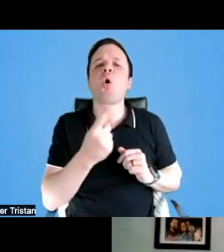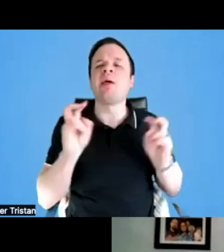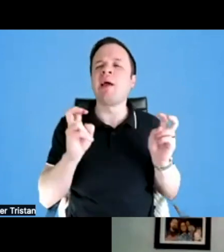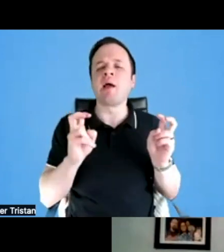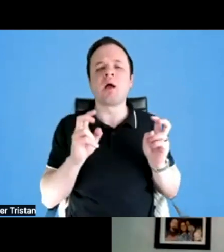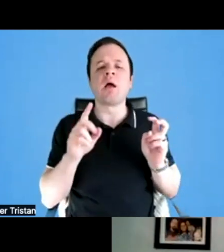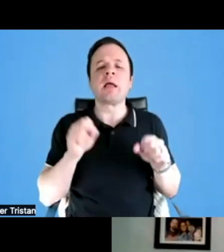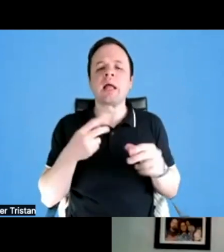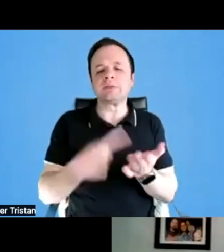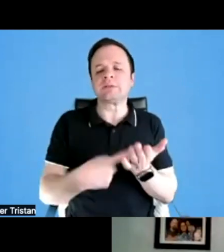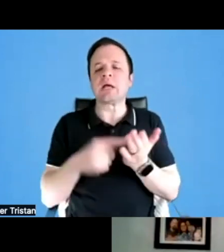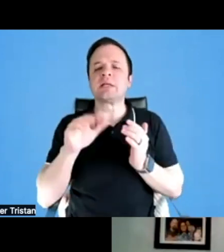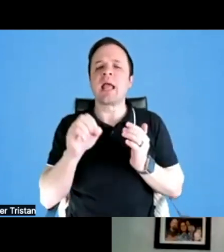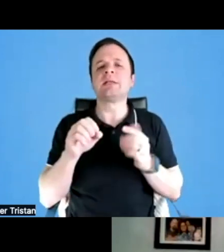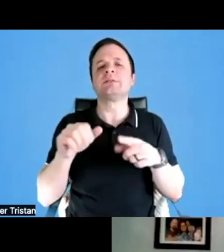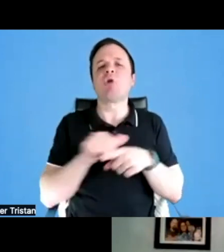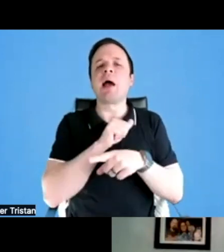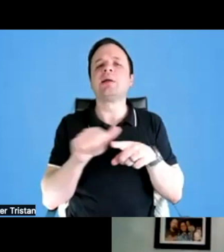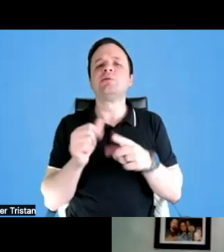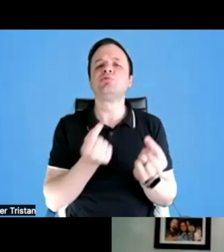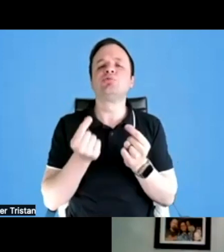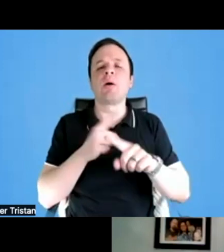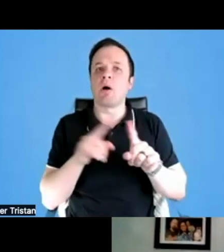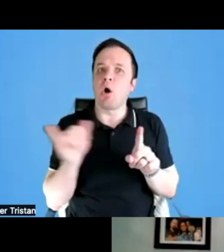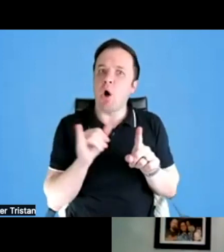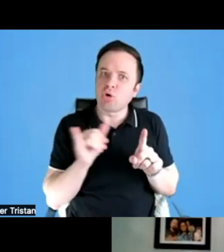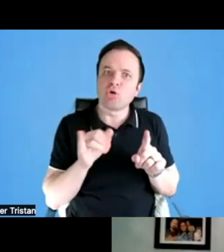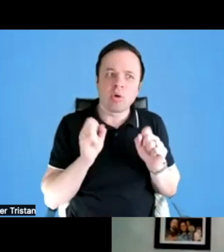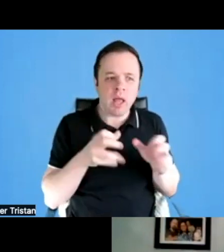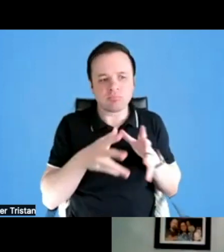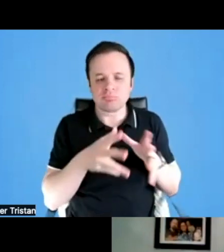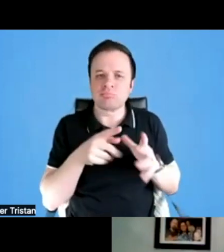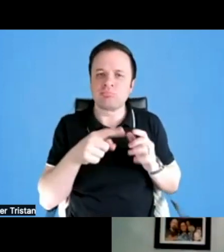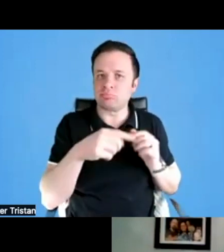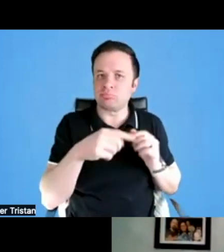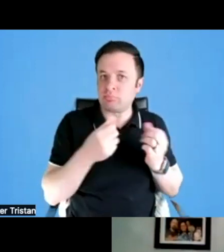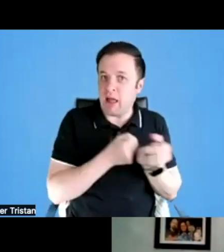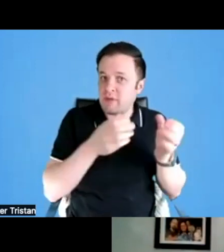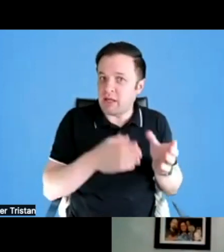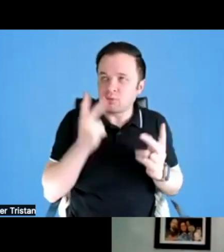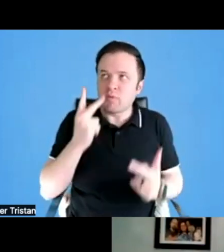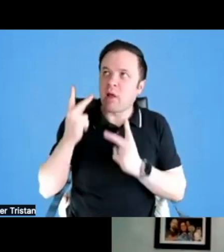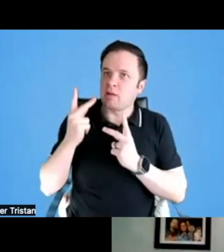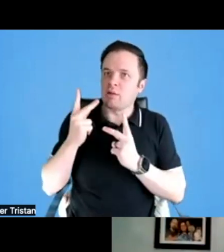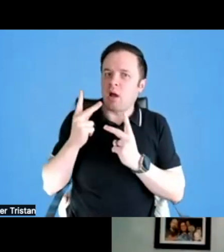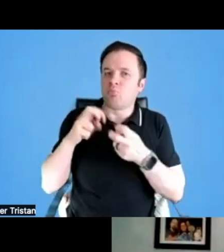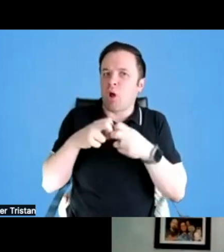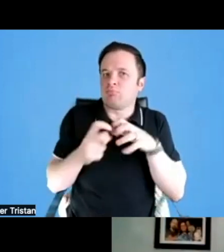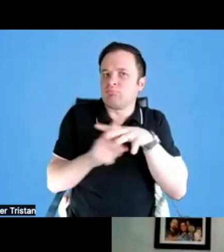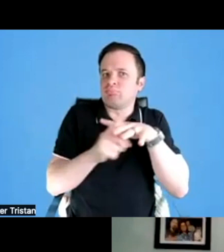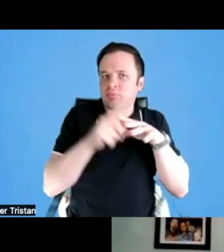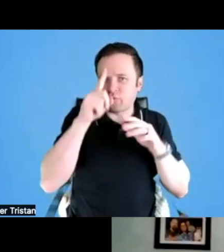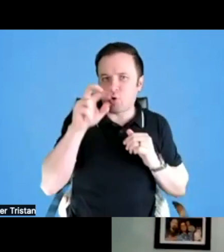about case practice, but it really is a space for advocates to reflect on issues of race. And that can be really transformative.